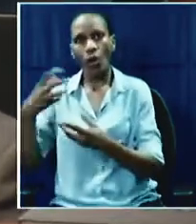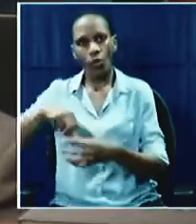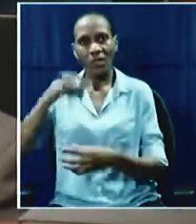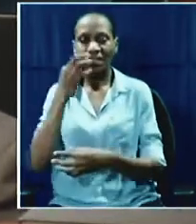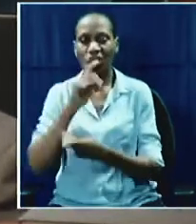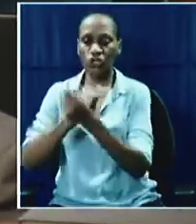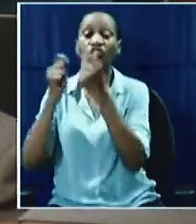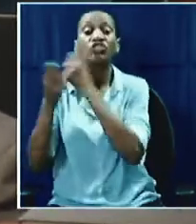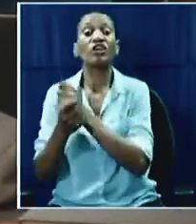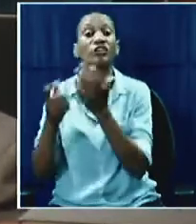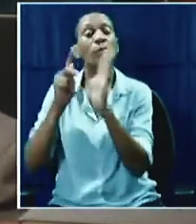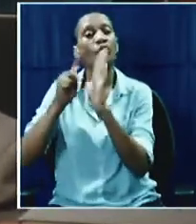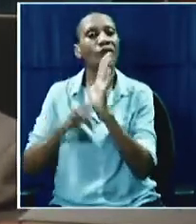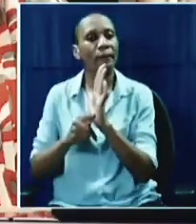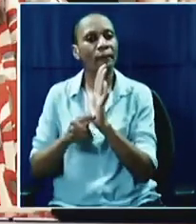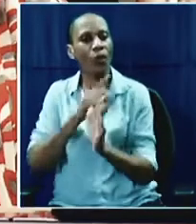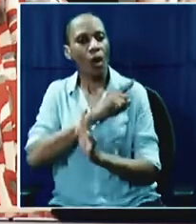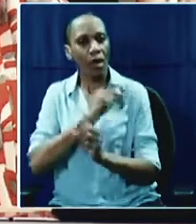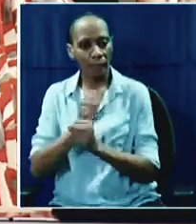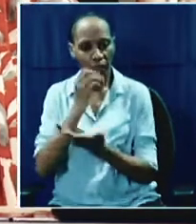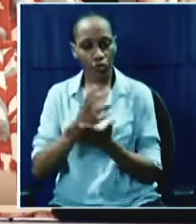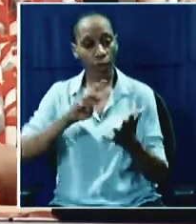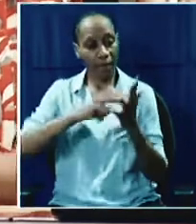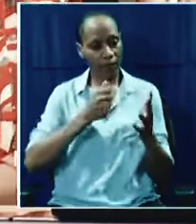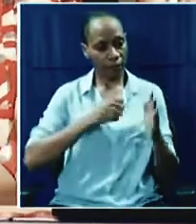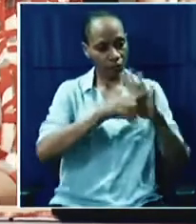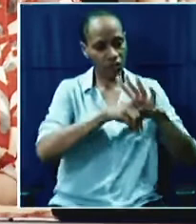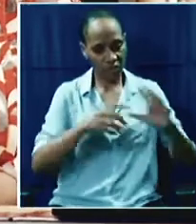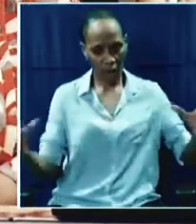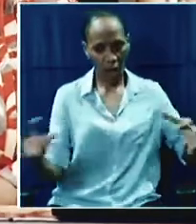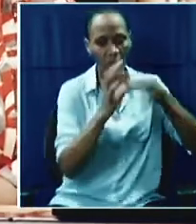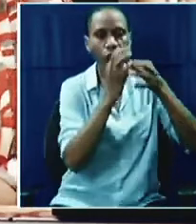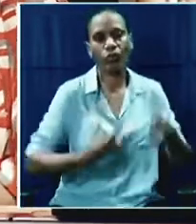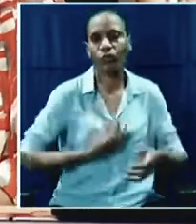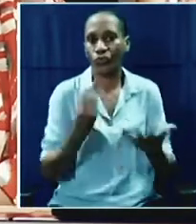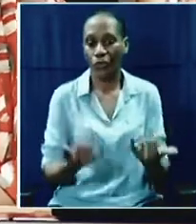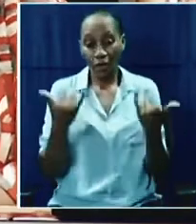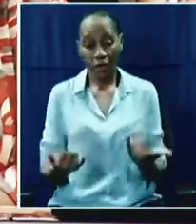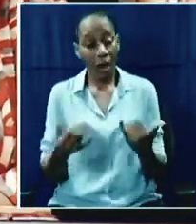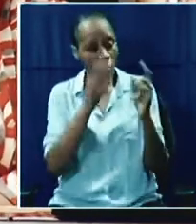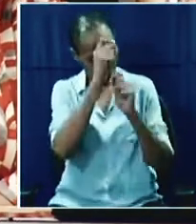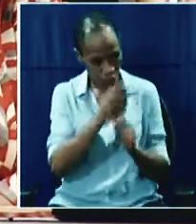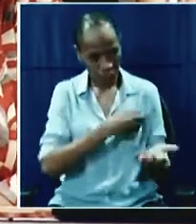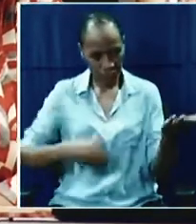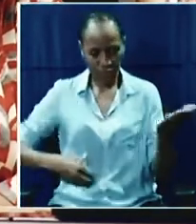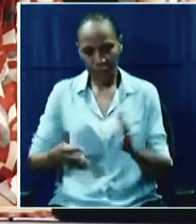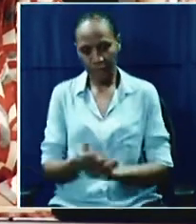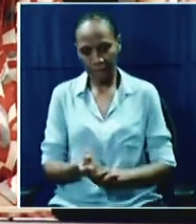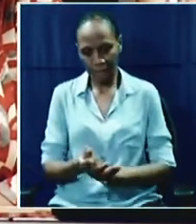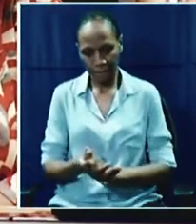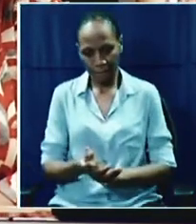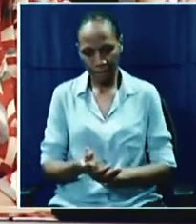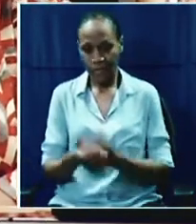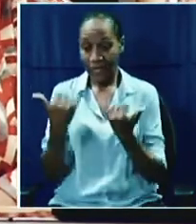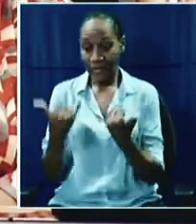esikudingayo ku-district. Khona njengoba ngikhuluma nawe nje mongameli, lezi ngane eziyinkulungwane manje zisethe